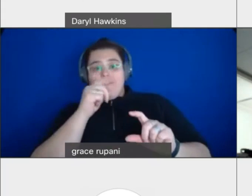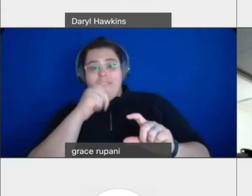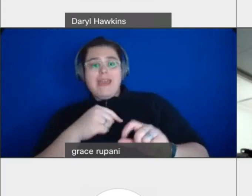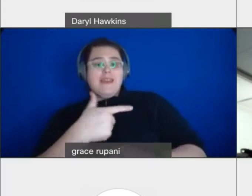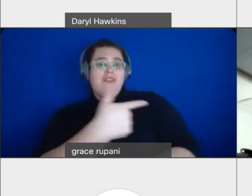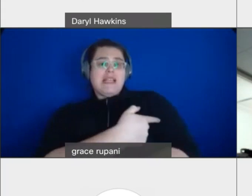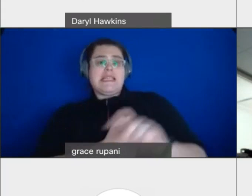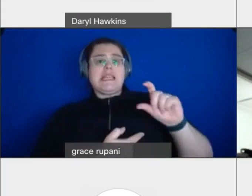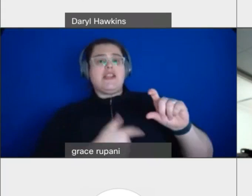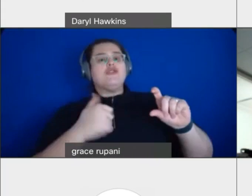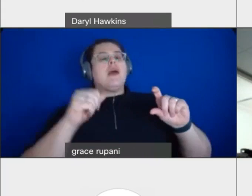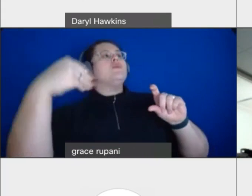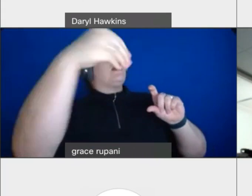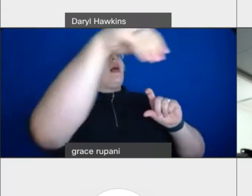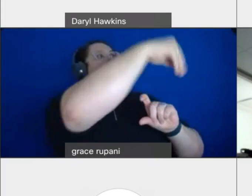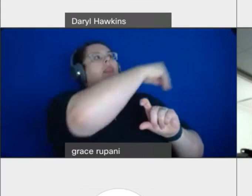vaccine.